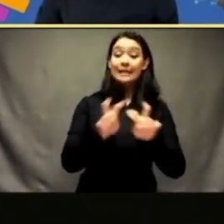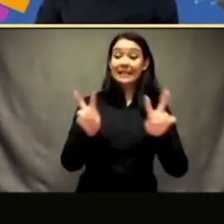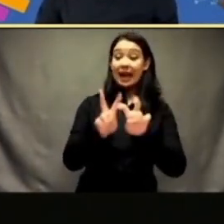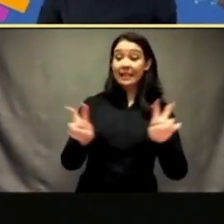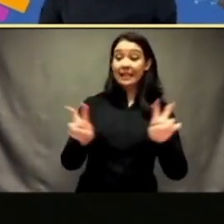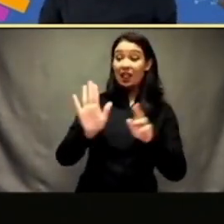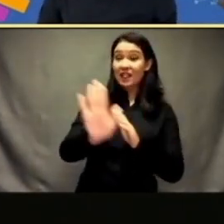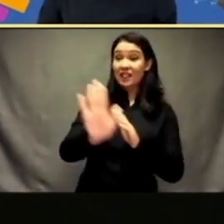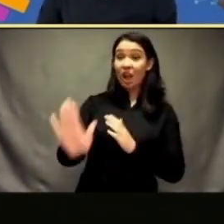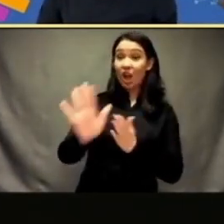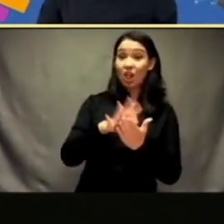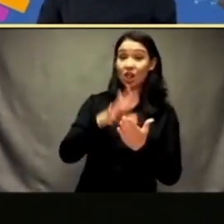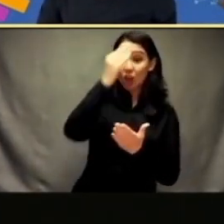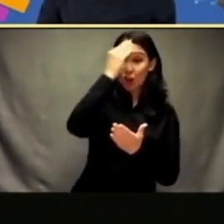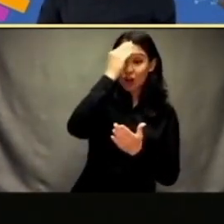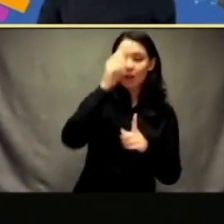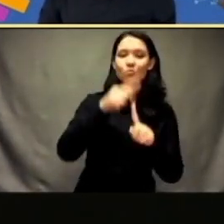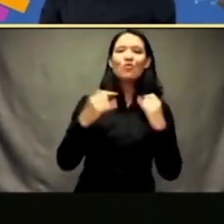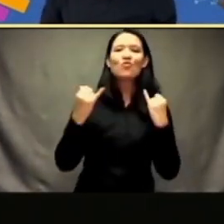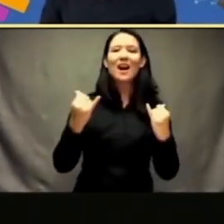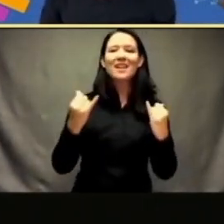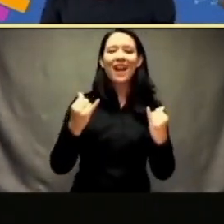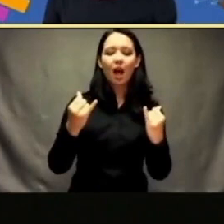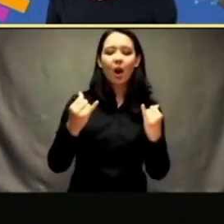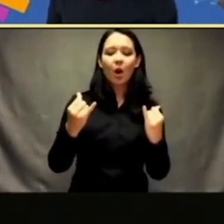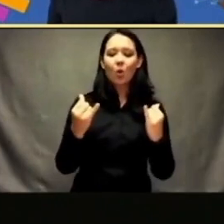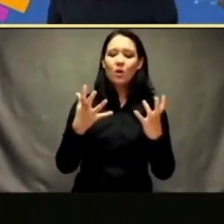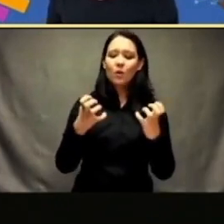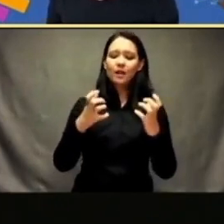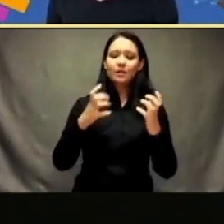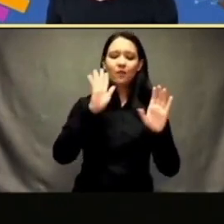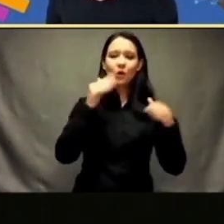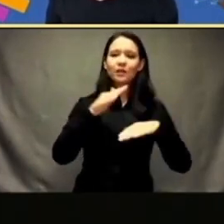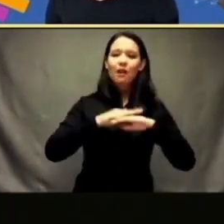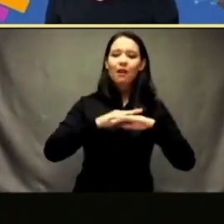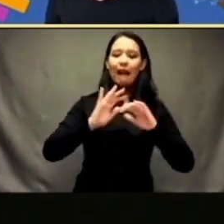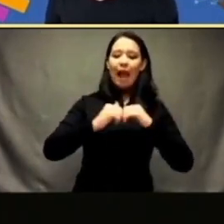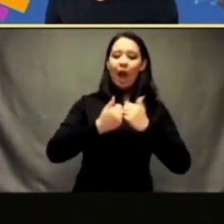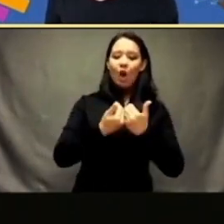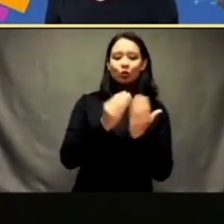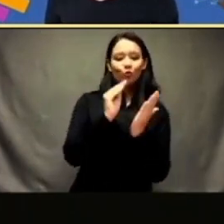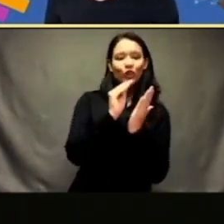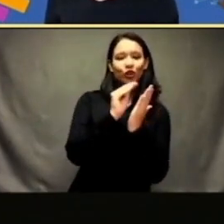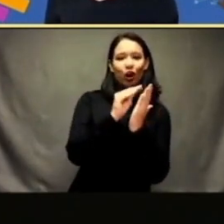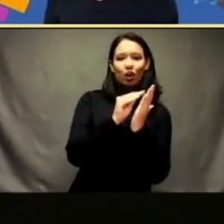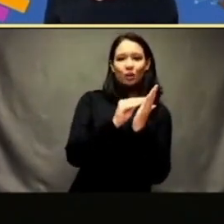in this effort, we wanted to focus on how can we document the process of learning.